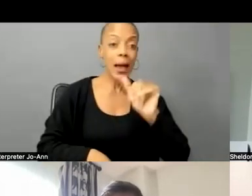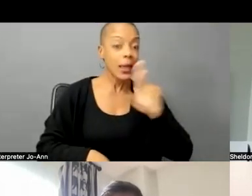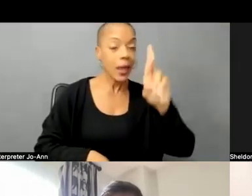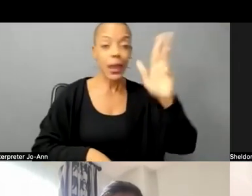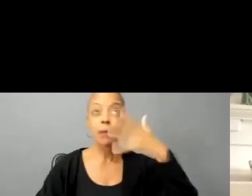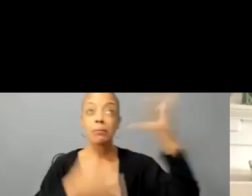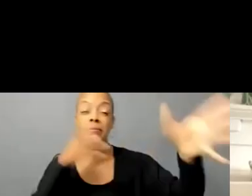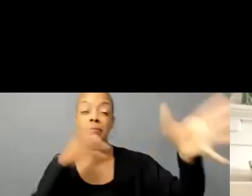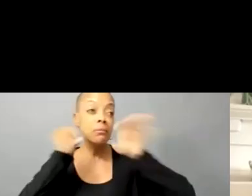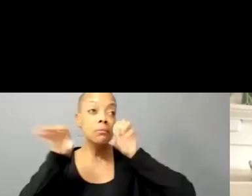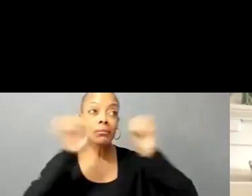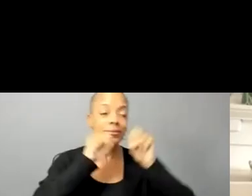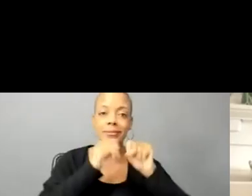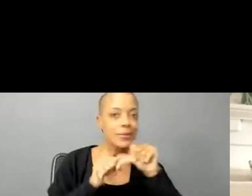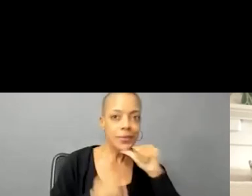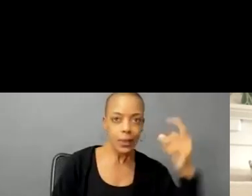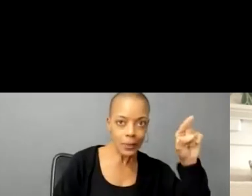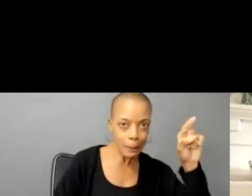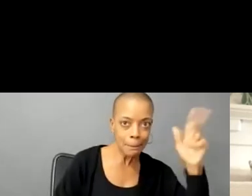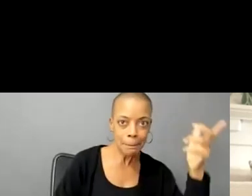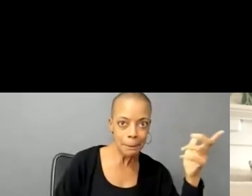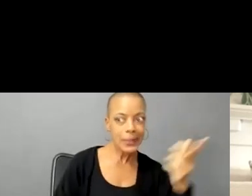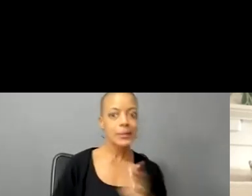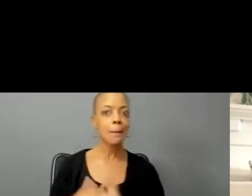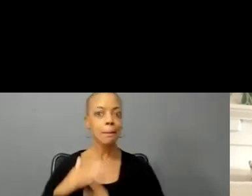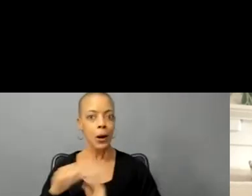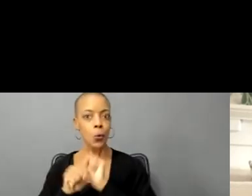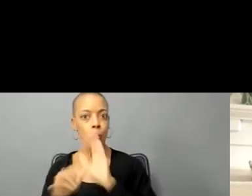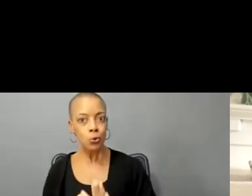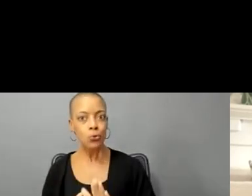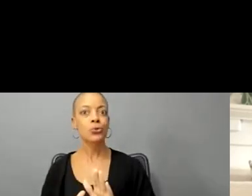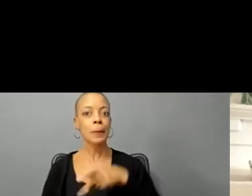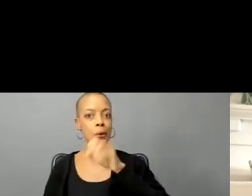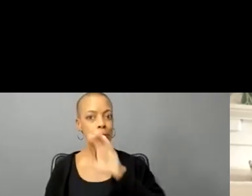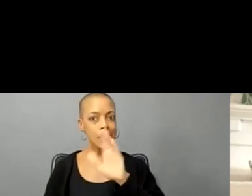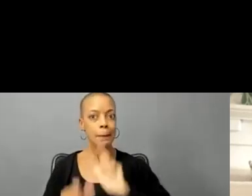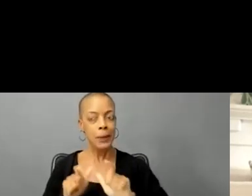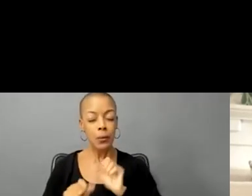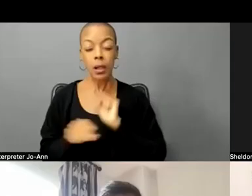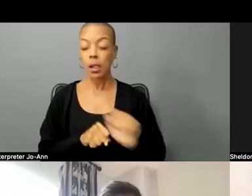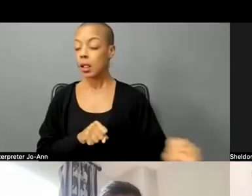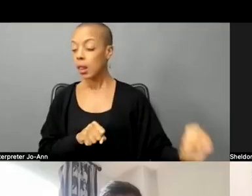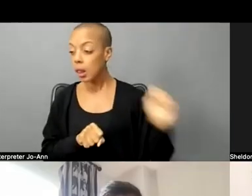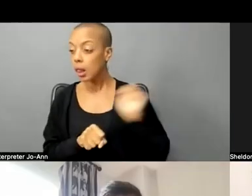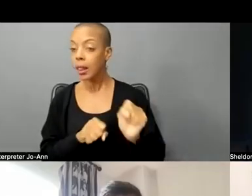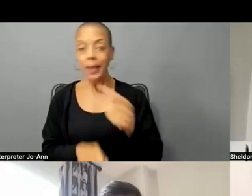it's racialized folks who are doing the really hard work. And I think that talking